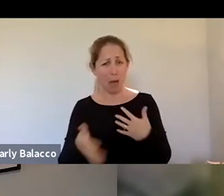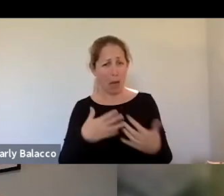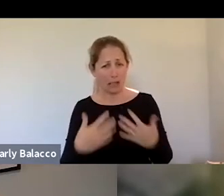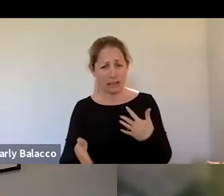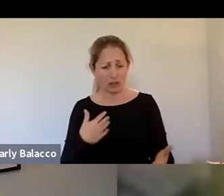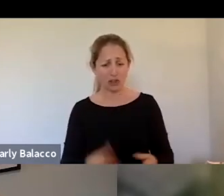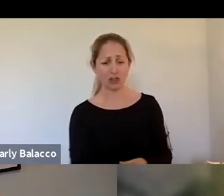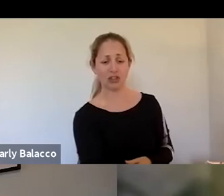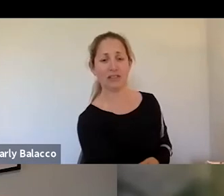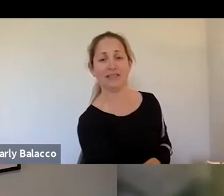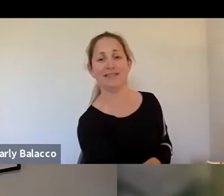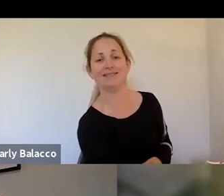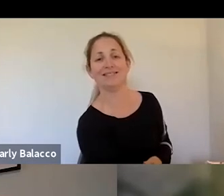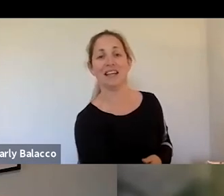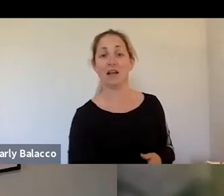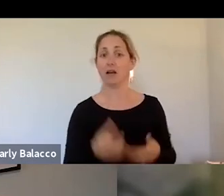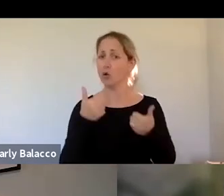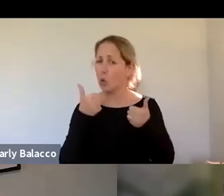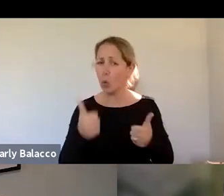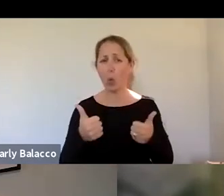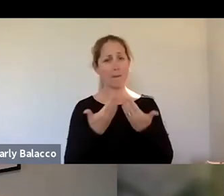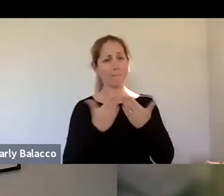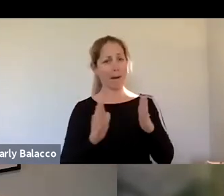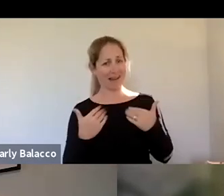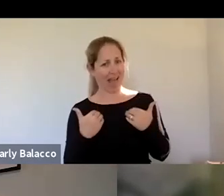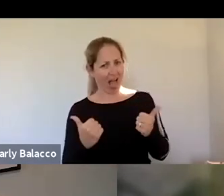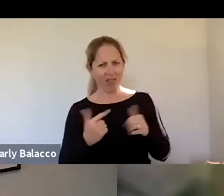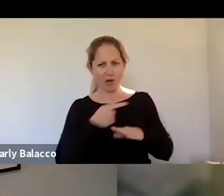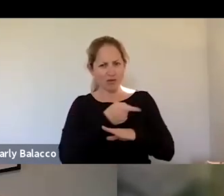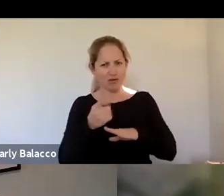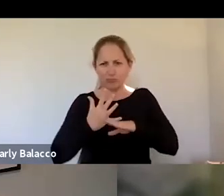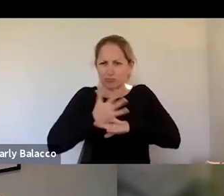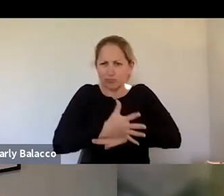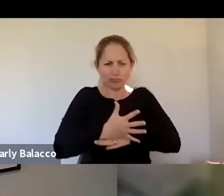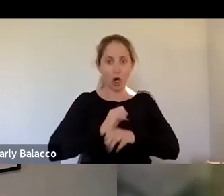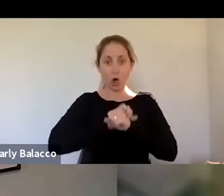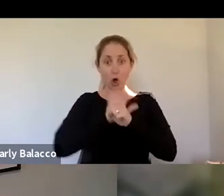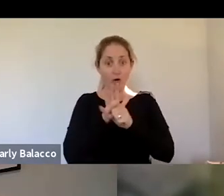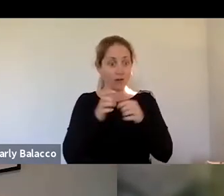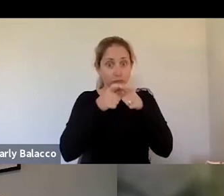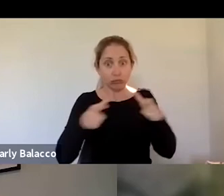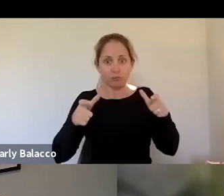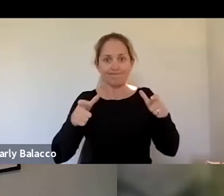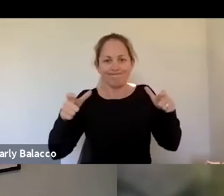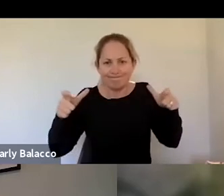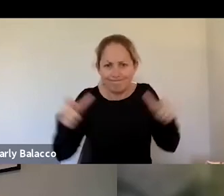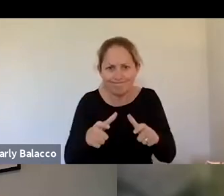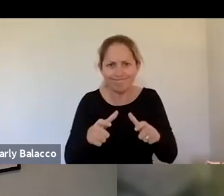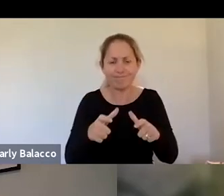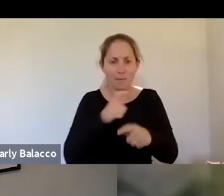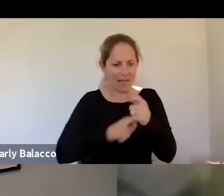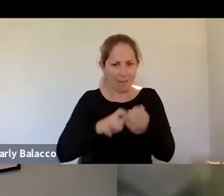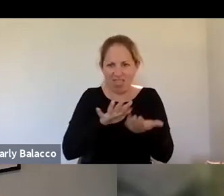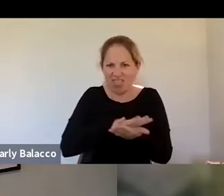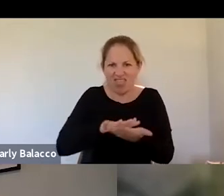through good public health efforts, you managed down COVID infection rates to nothing, really,